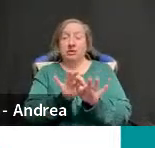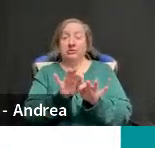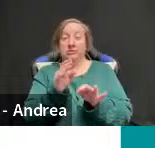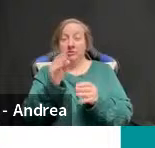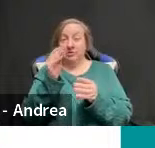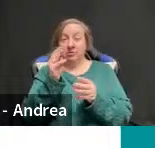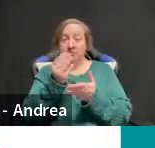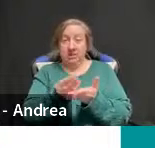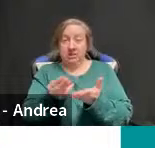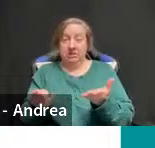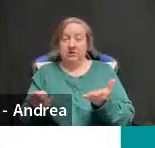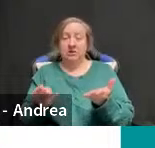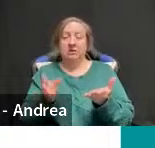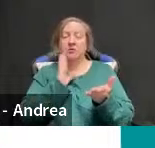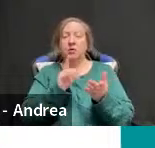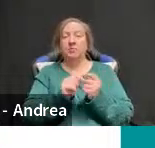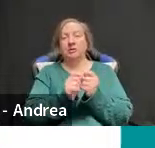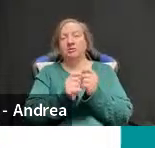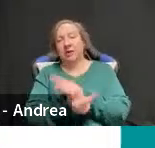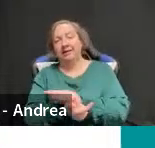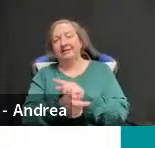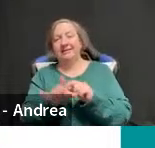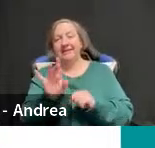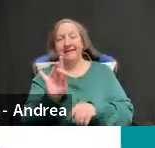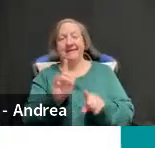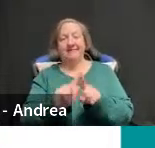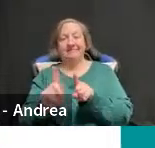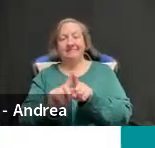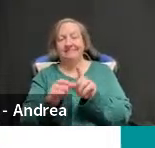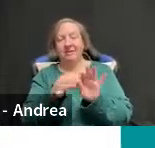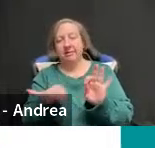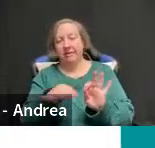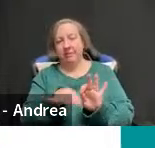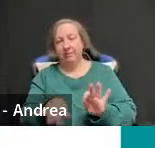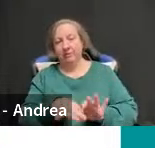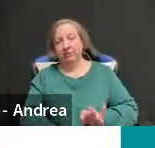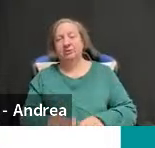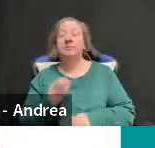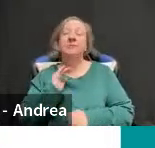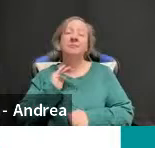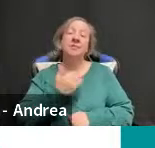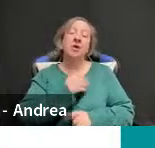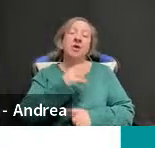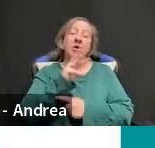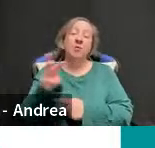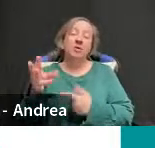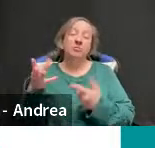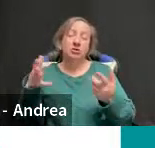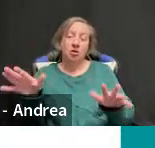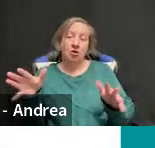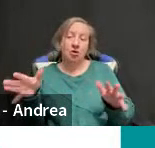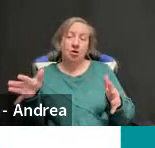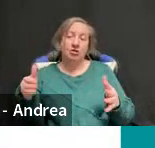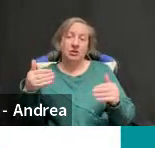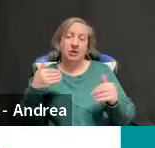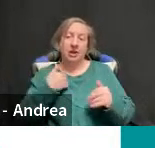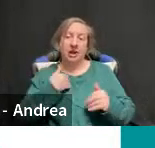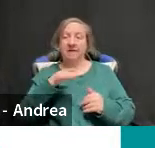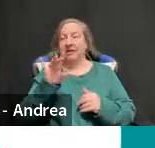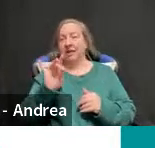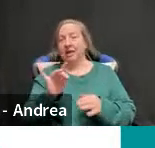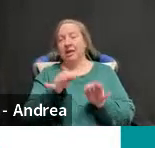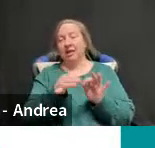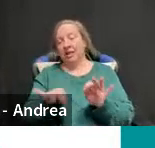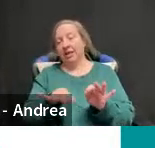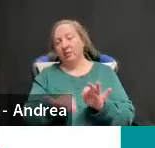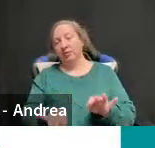materials in 8 languages. And our website already translates into 8